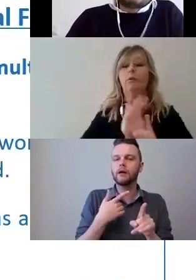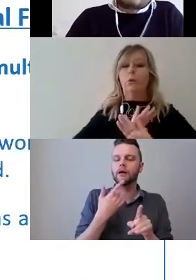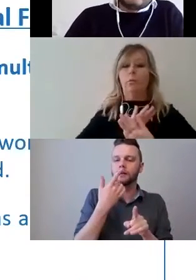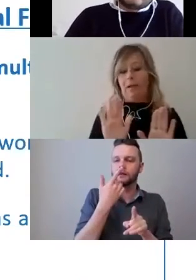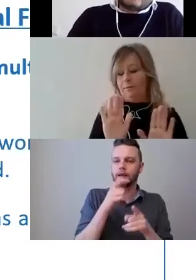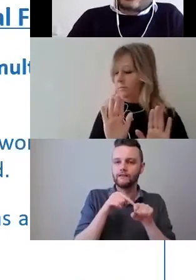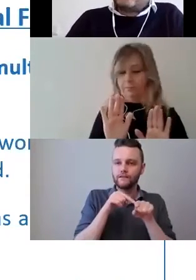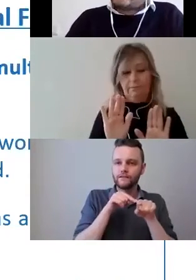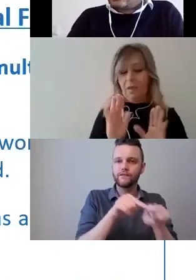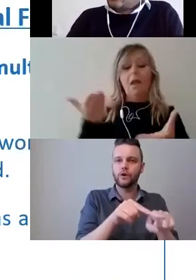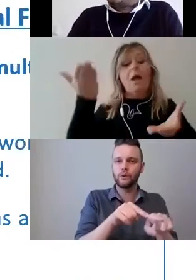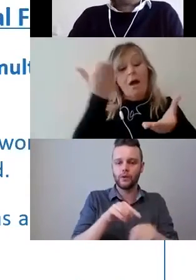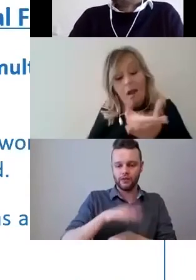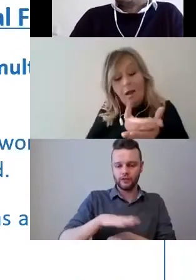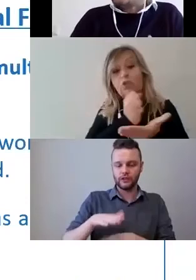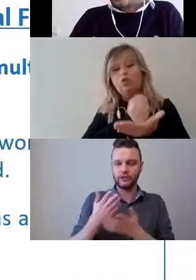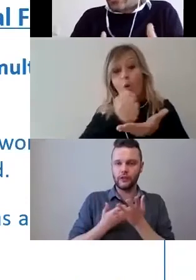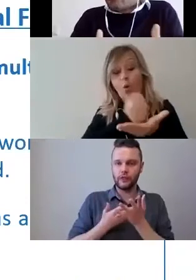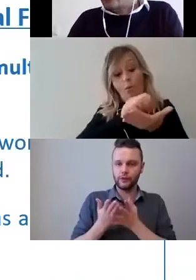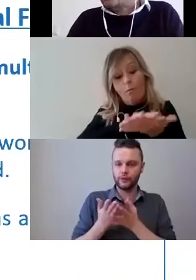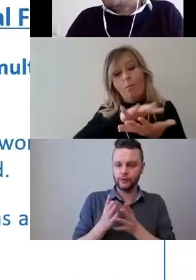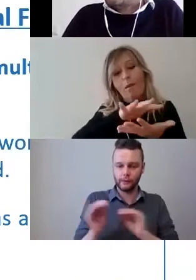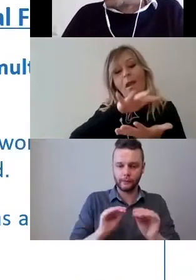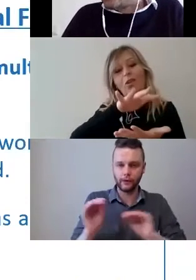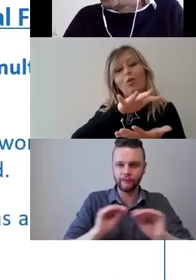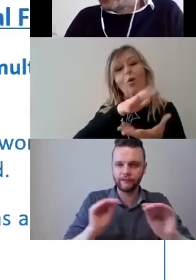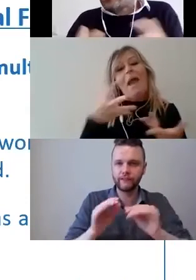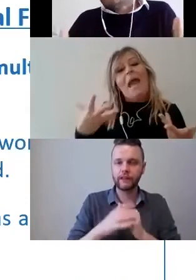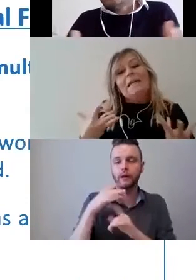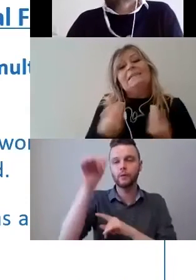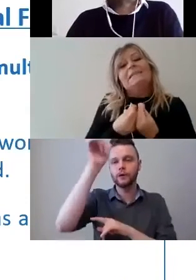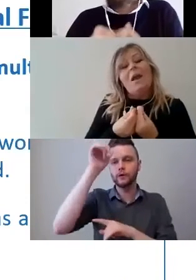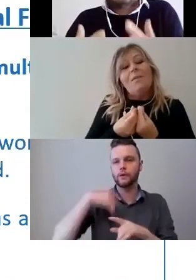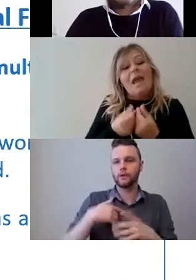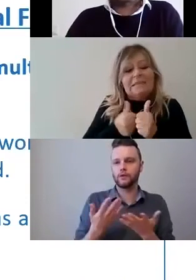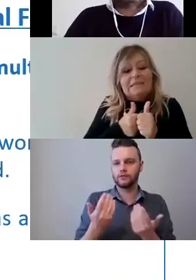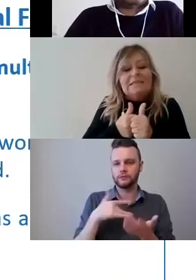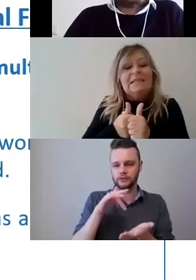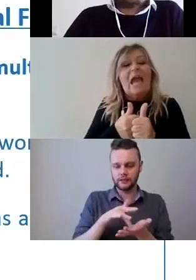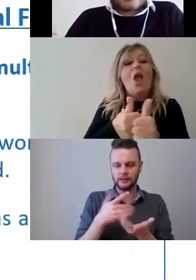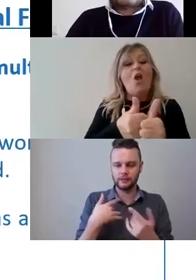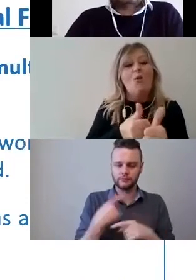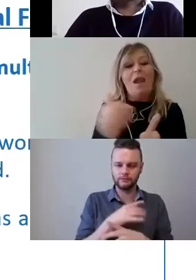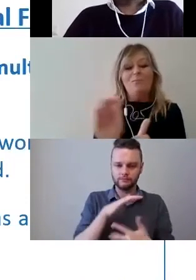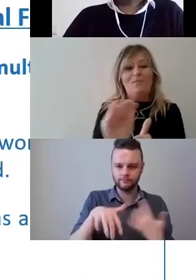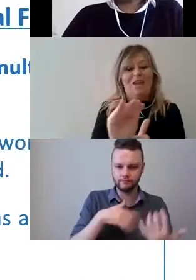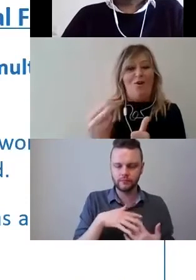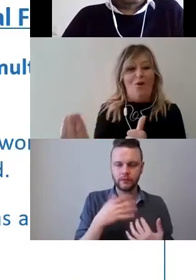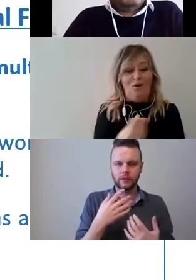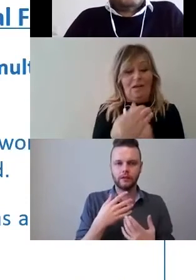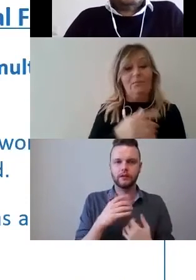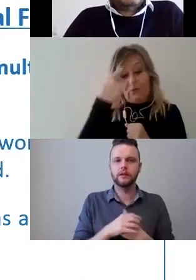follow the child in all his movements. And we know that the reception systems is quite articulated, at least in the